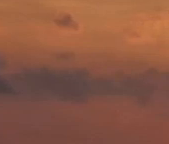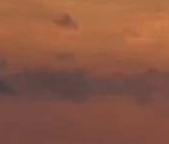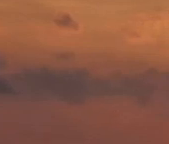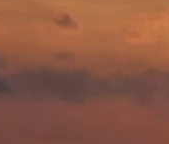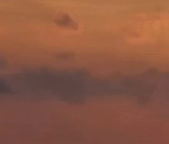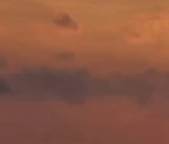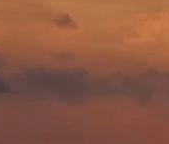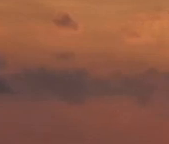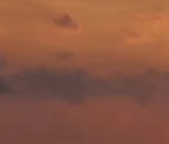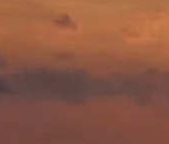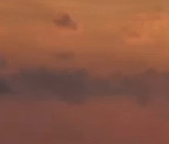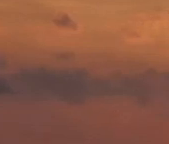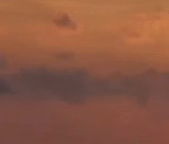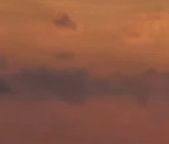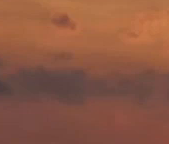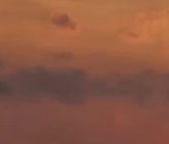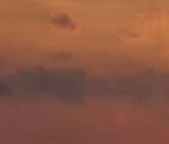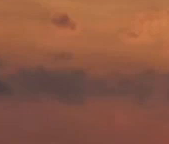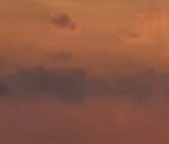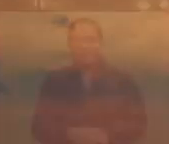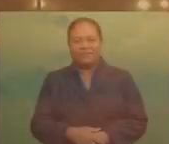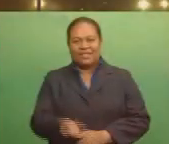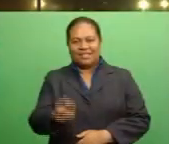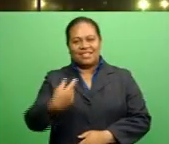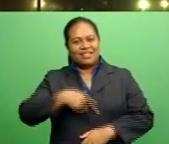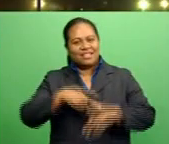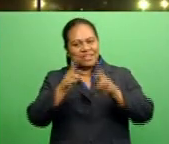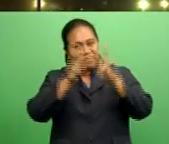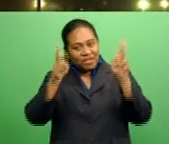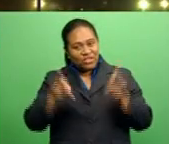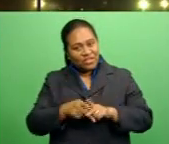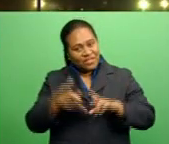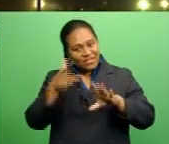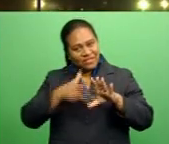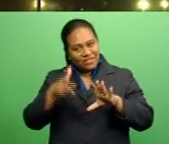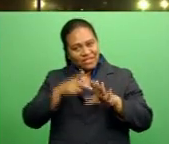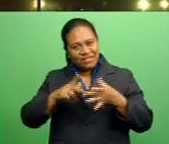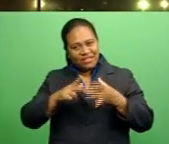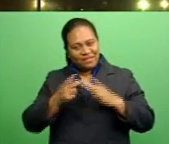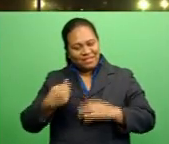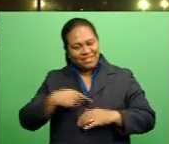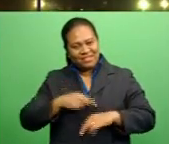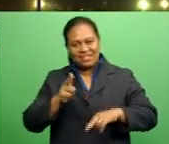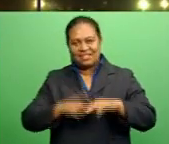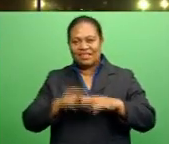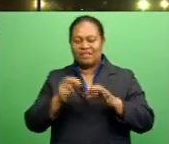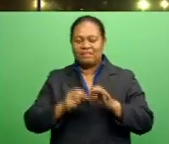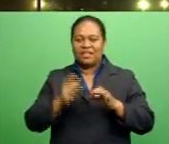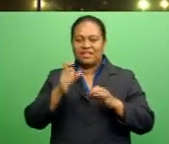in Tamavua by Paeru. You can send us newsworthy pictures and videos at email